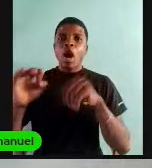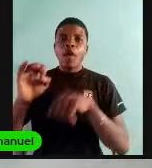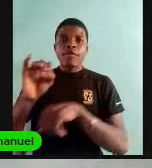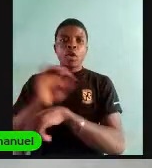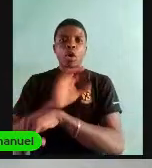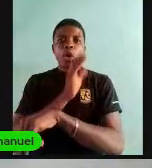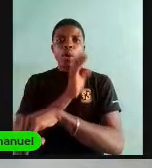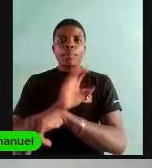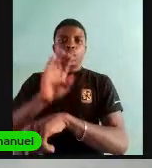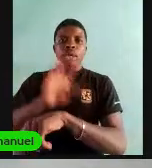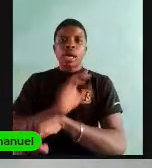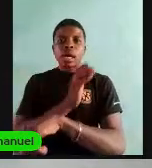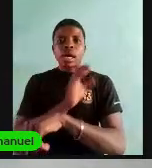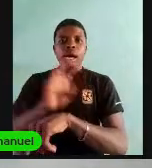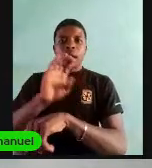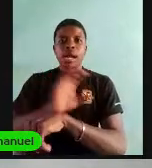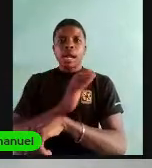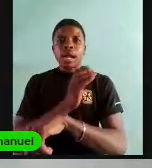computers.